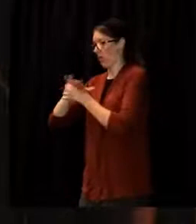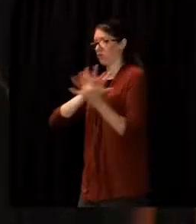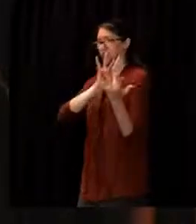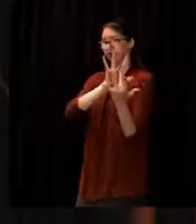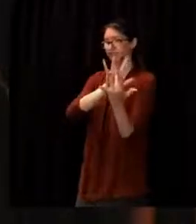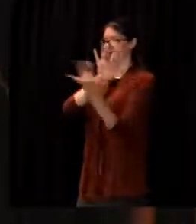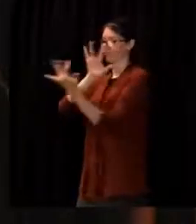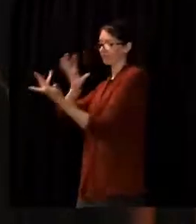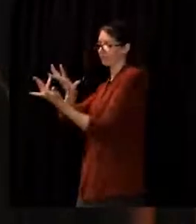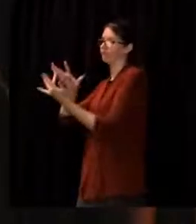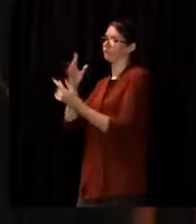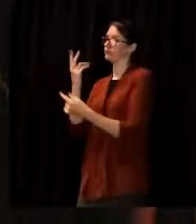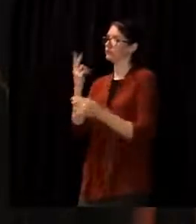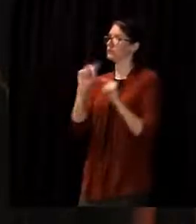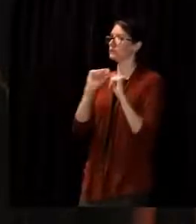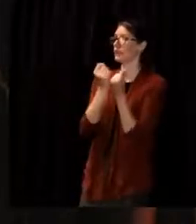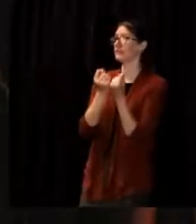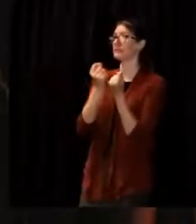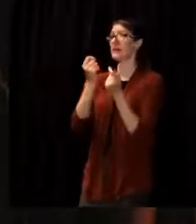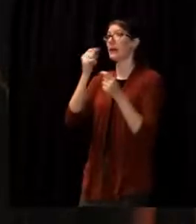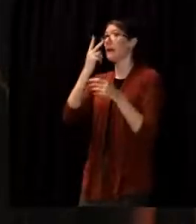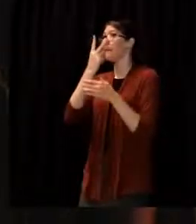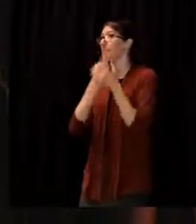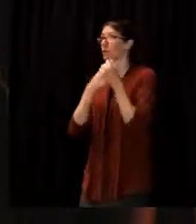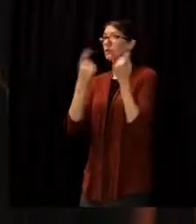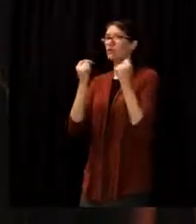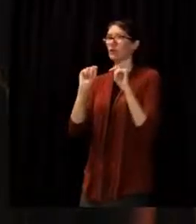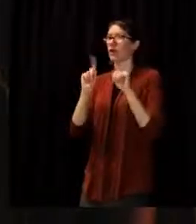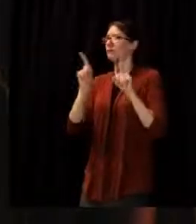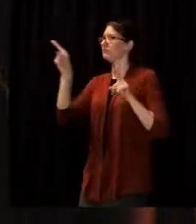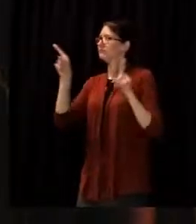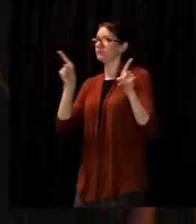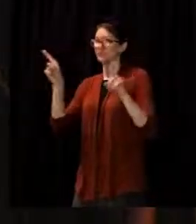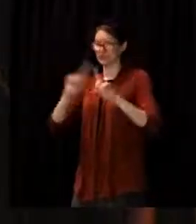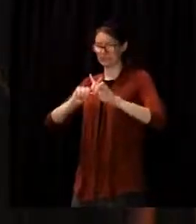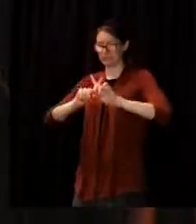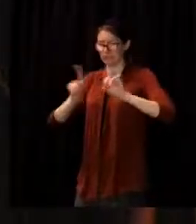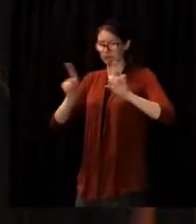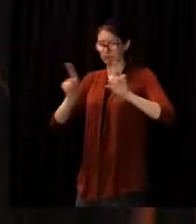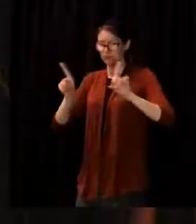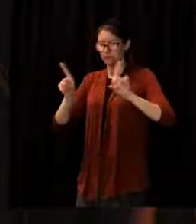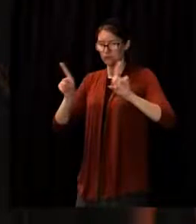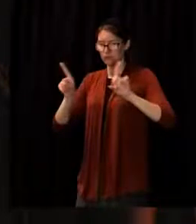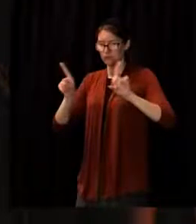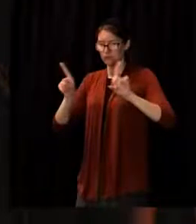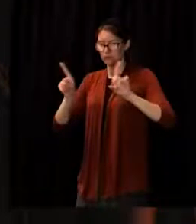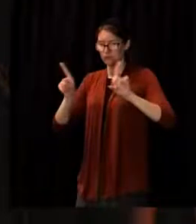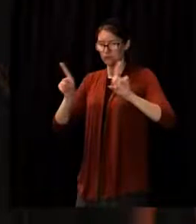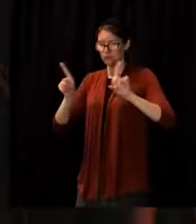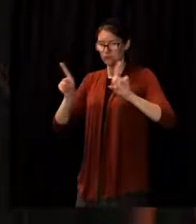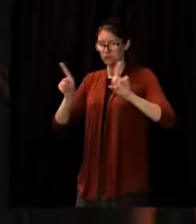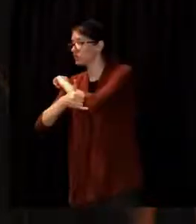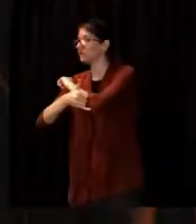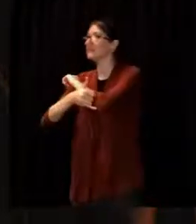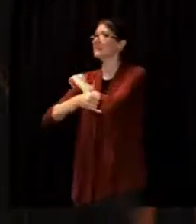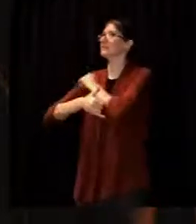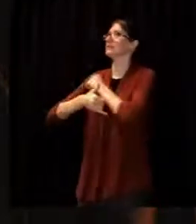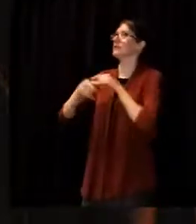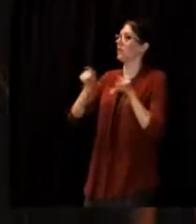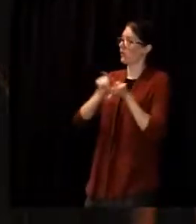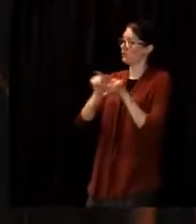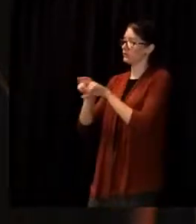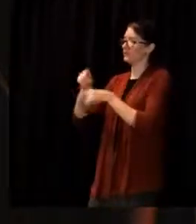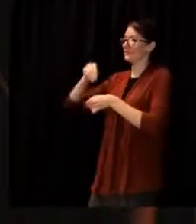of them is trying to reach the gospel to different components, one beyond our borders and one certainly within our borders and within